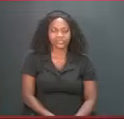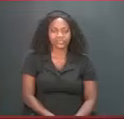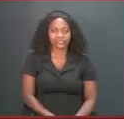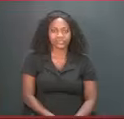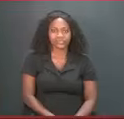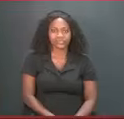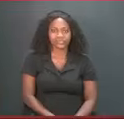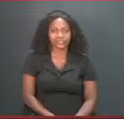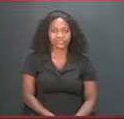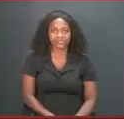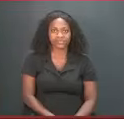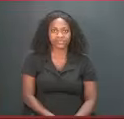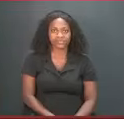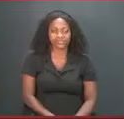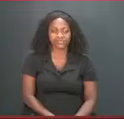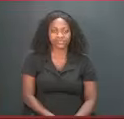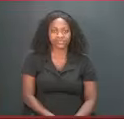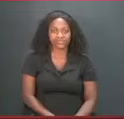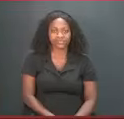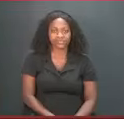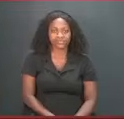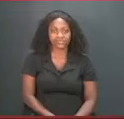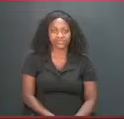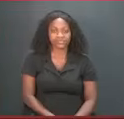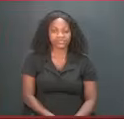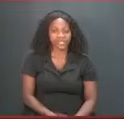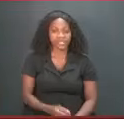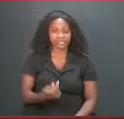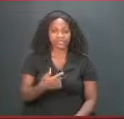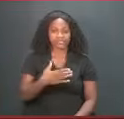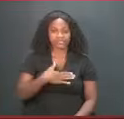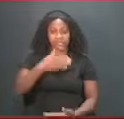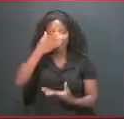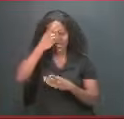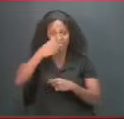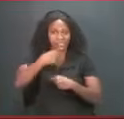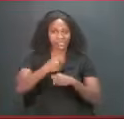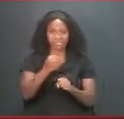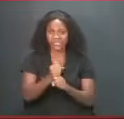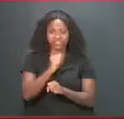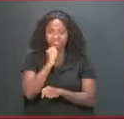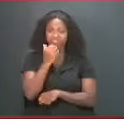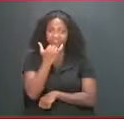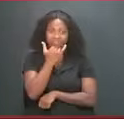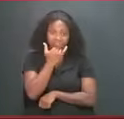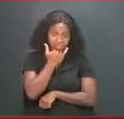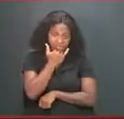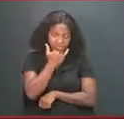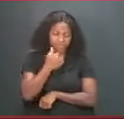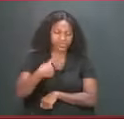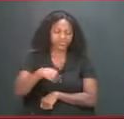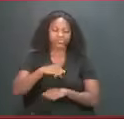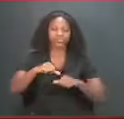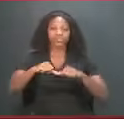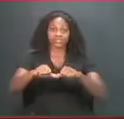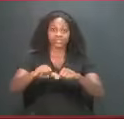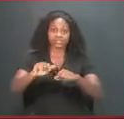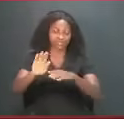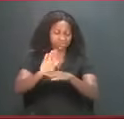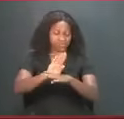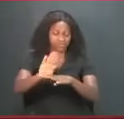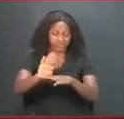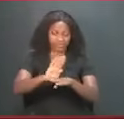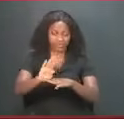nothing wrong with my decision, and therefore we'll proceed with the business of the House.